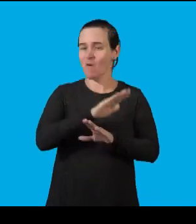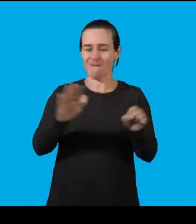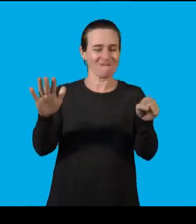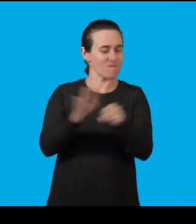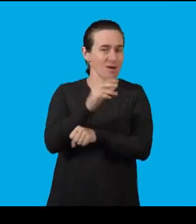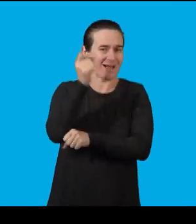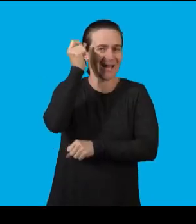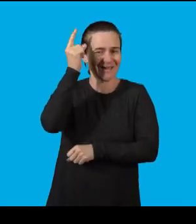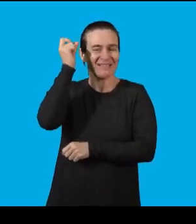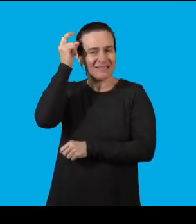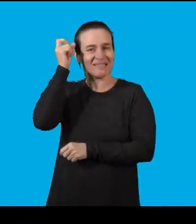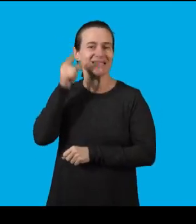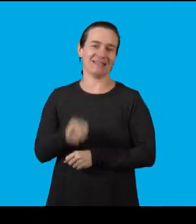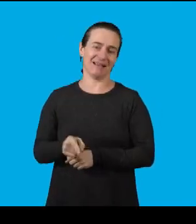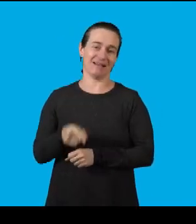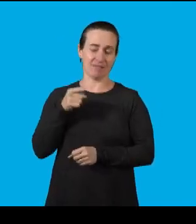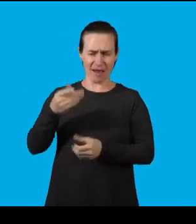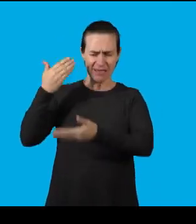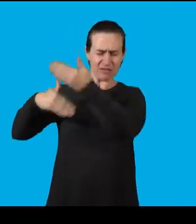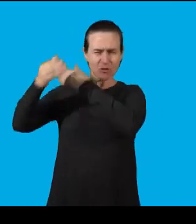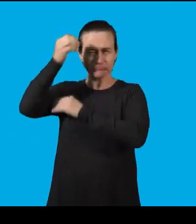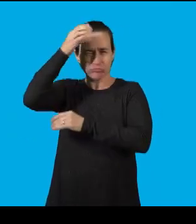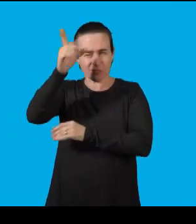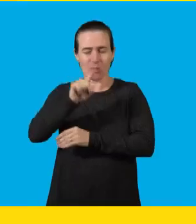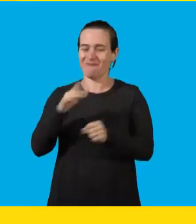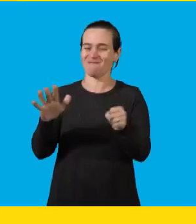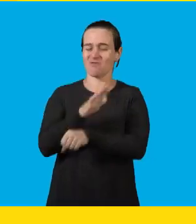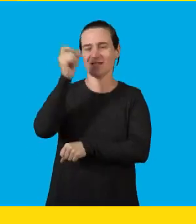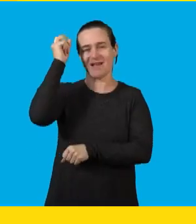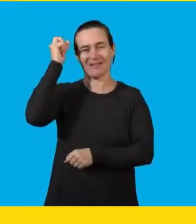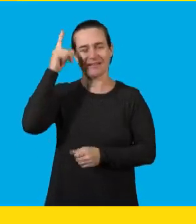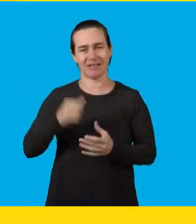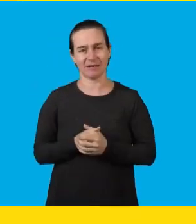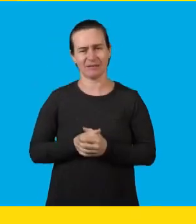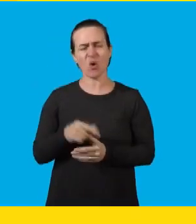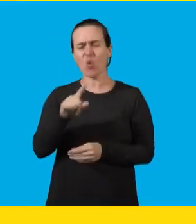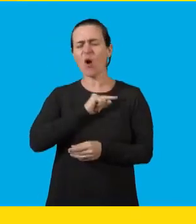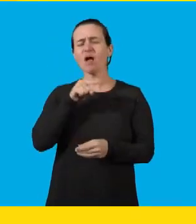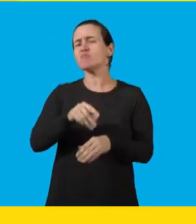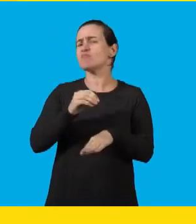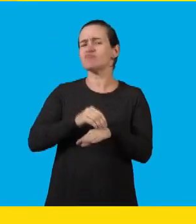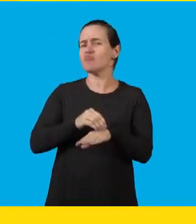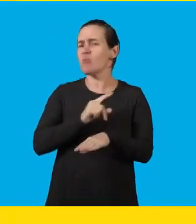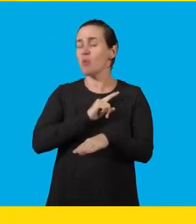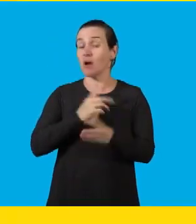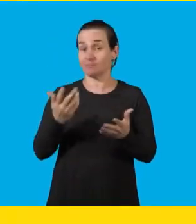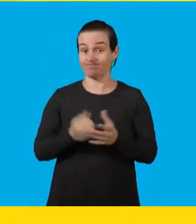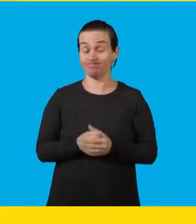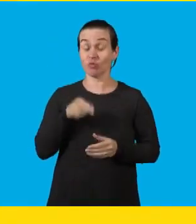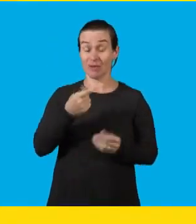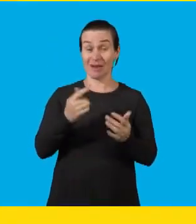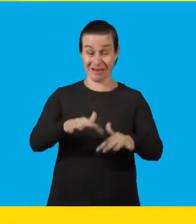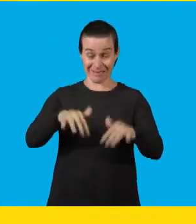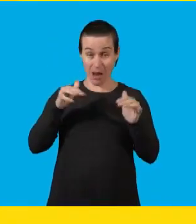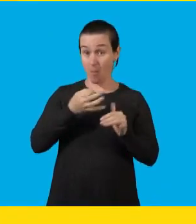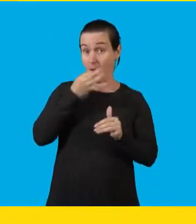lack of comprehension of these historical concepts. And the reason why this is problematic is because later on